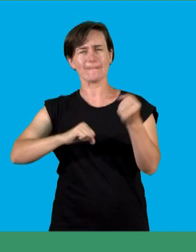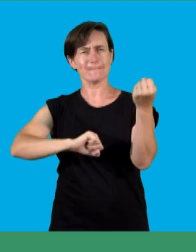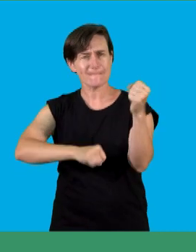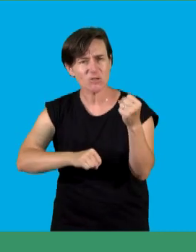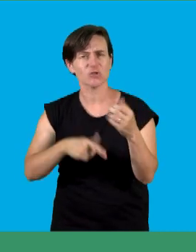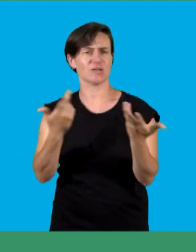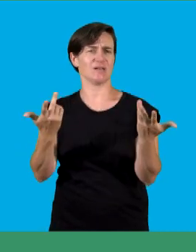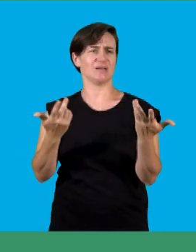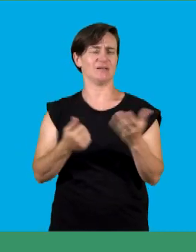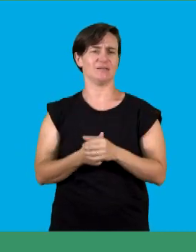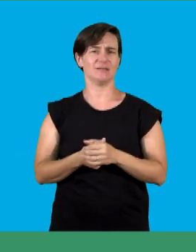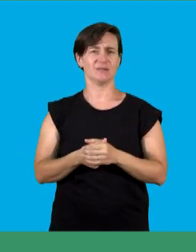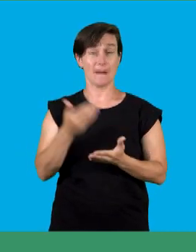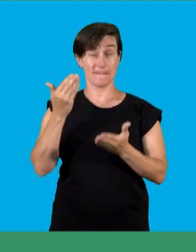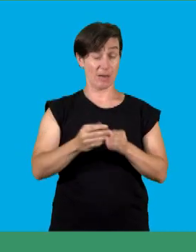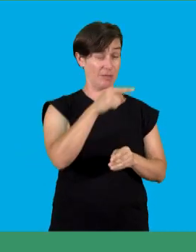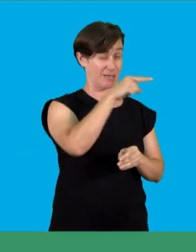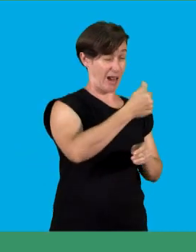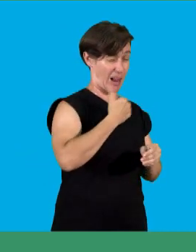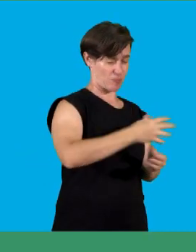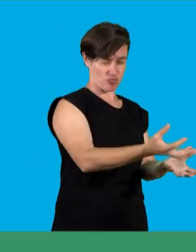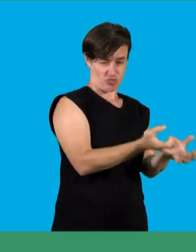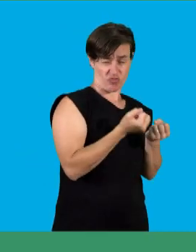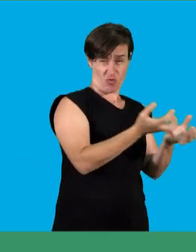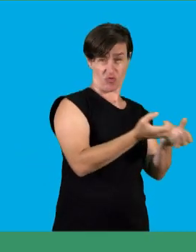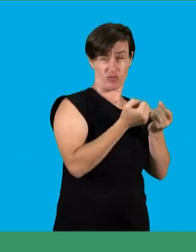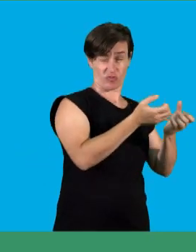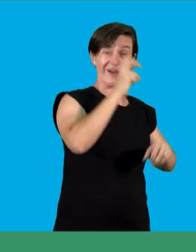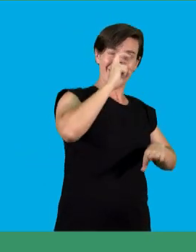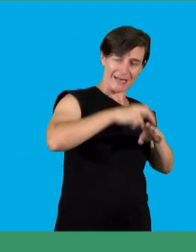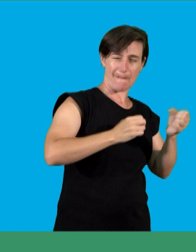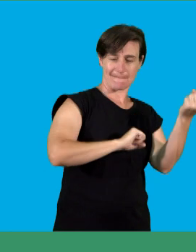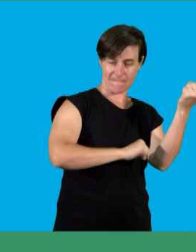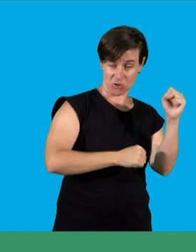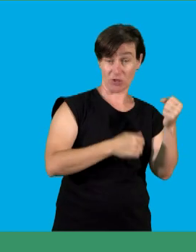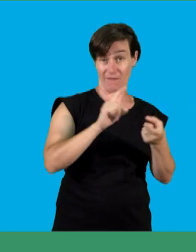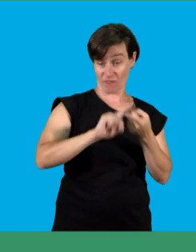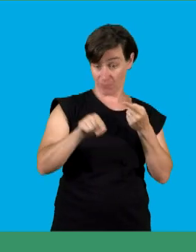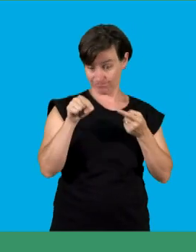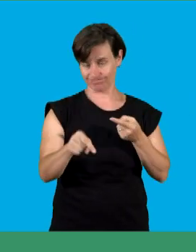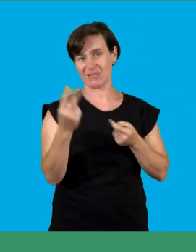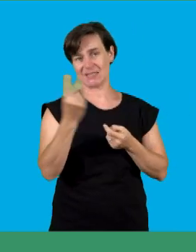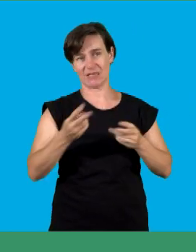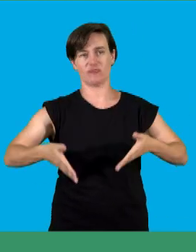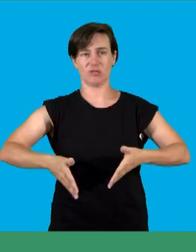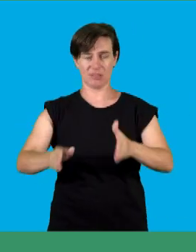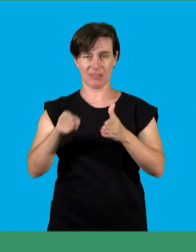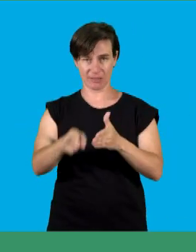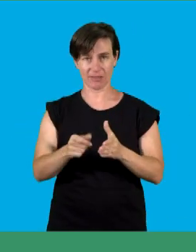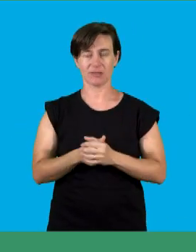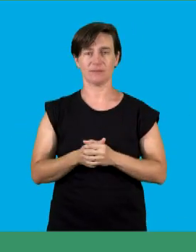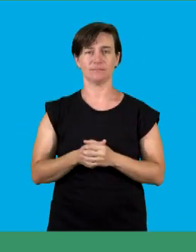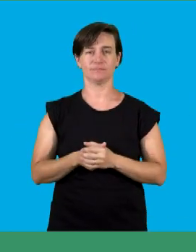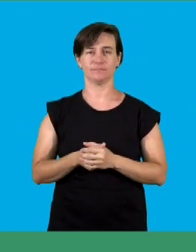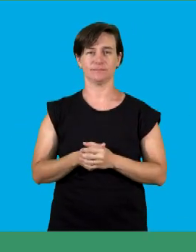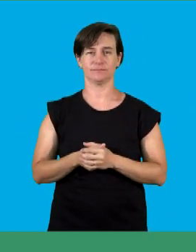would use on your primary sector, the machines, the equipment that you're going to use on the primary sector on that mine whereby you